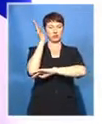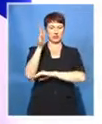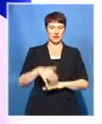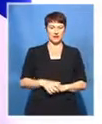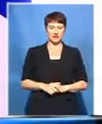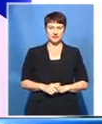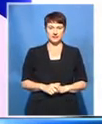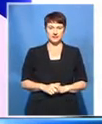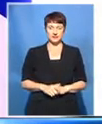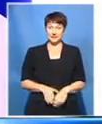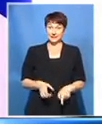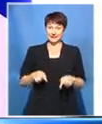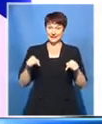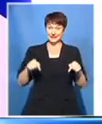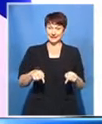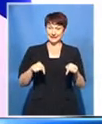This is a turning point.